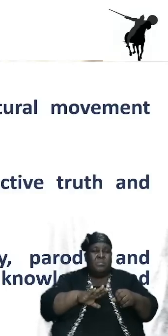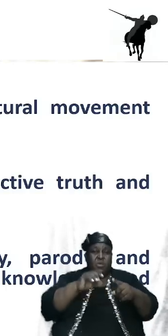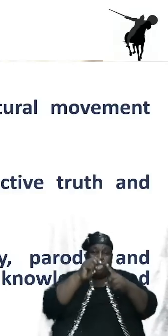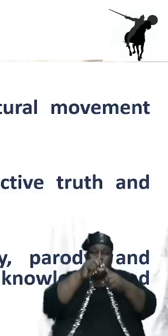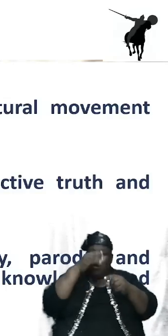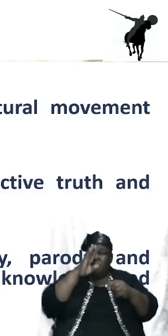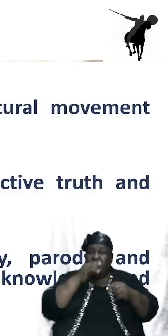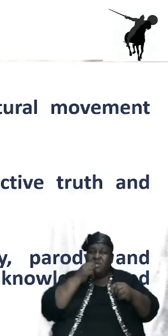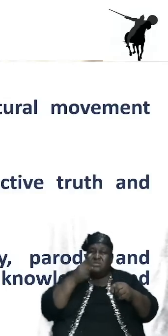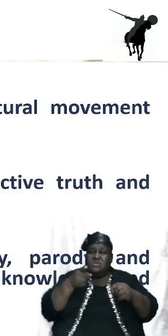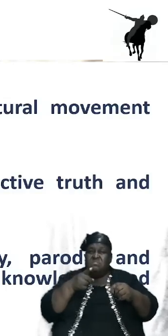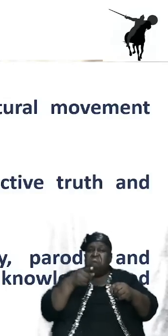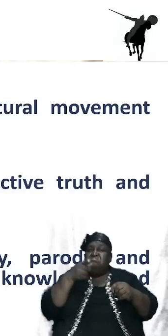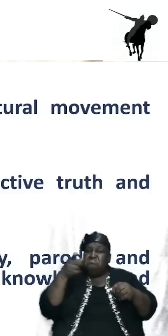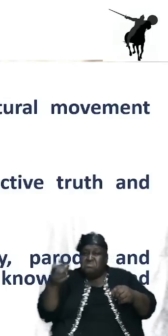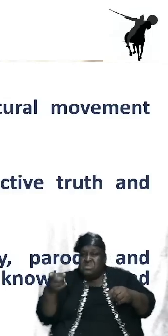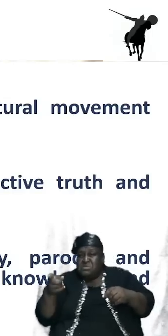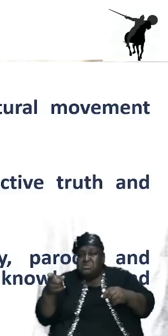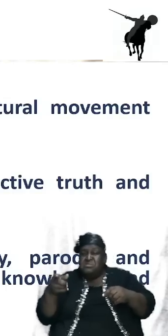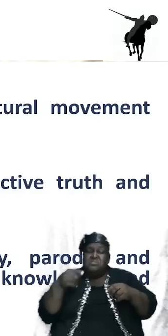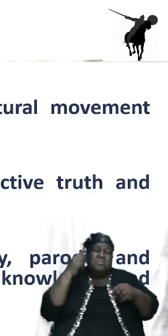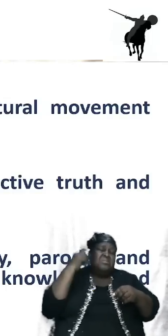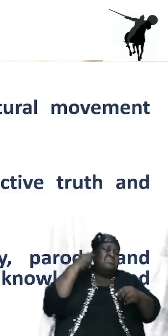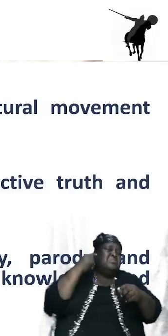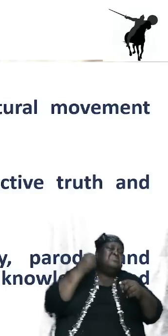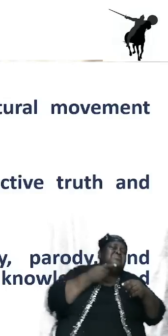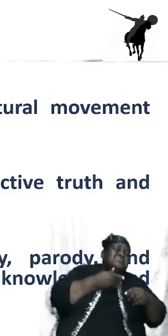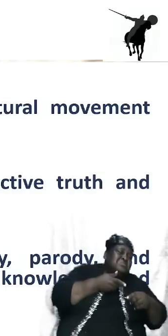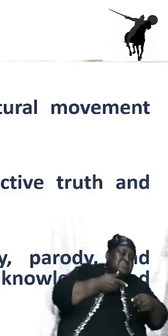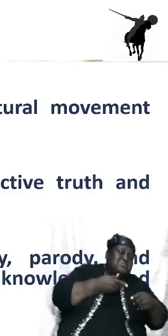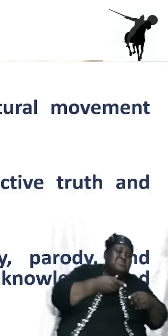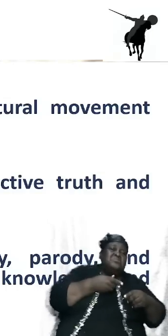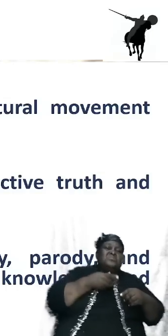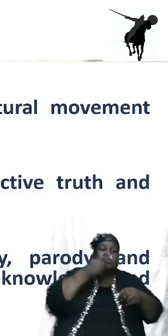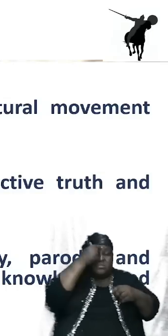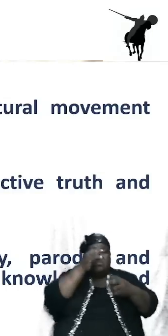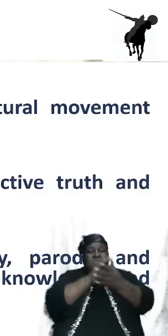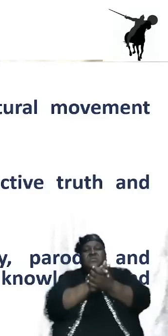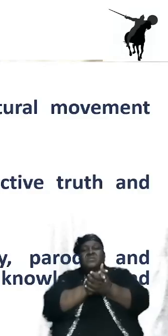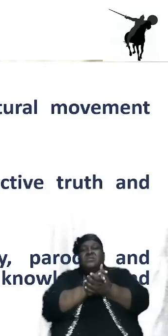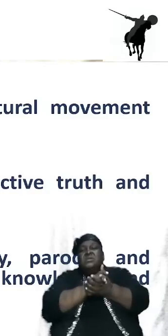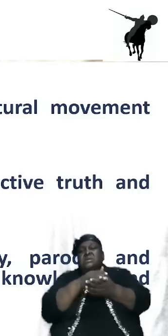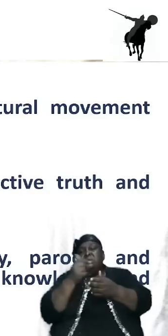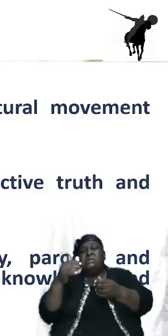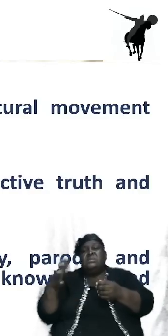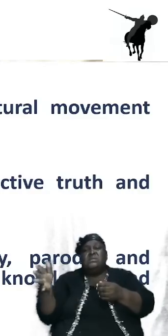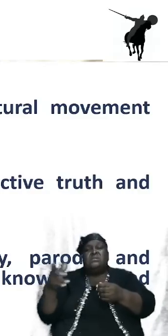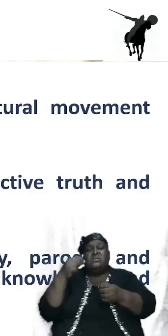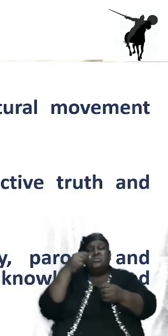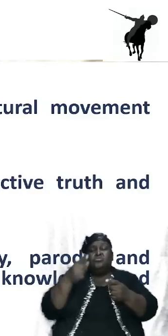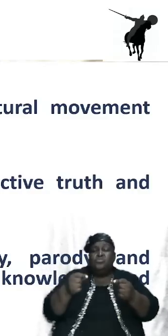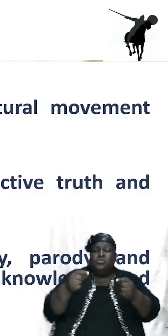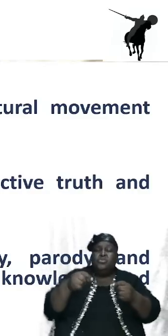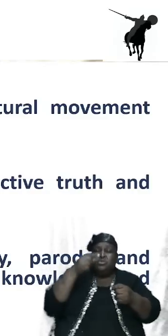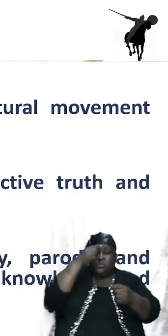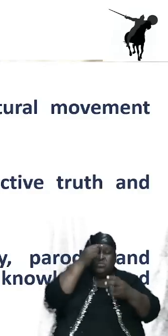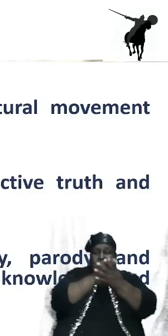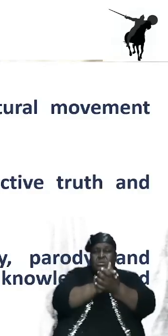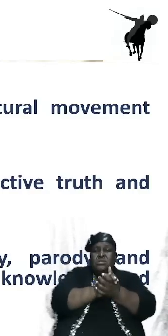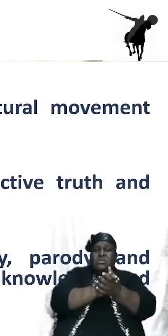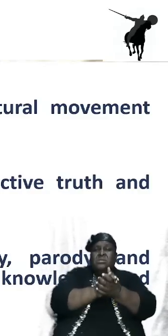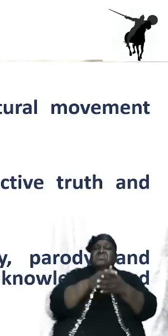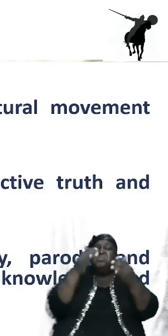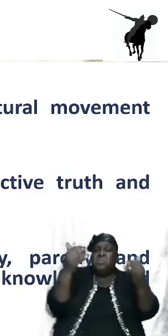says, look here, this and this and this and this. We believe it. So anything that we need to understand in the pre-modernist